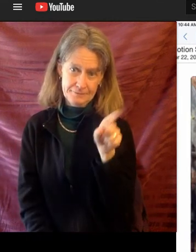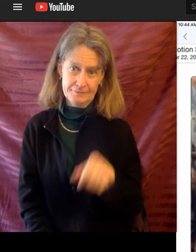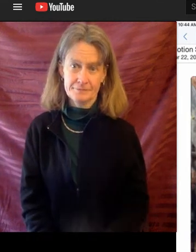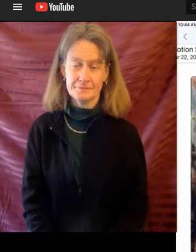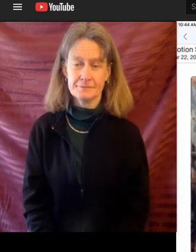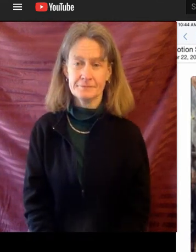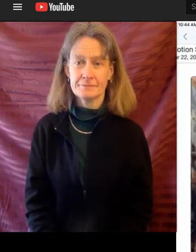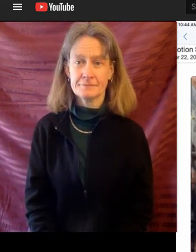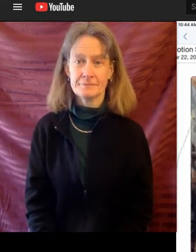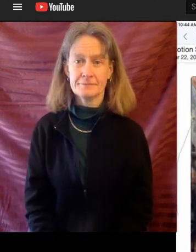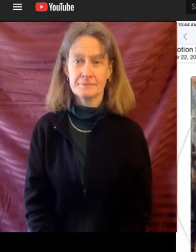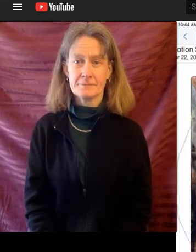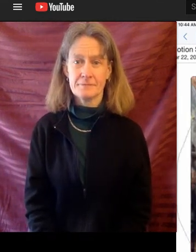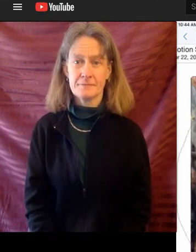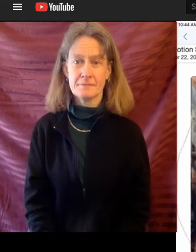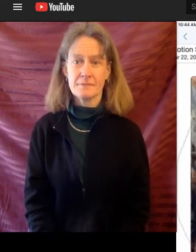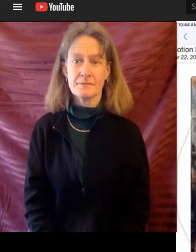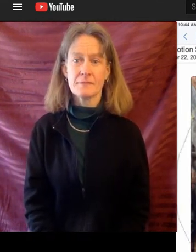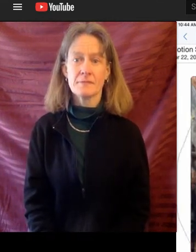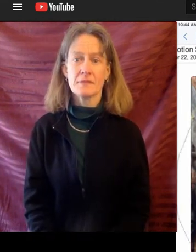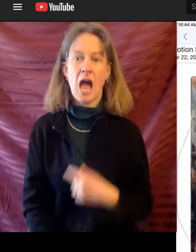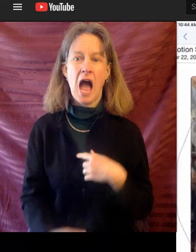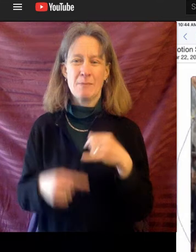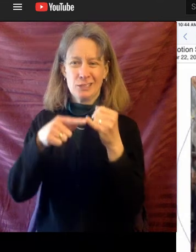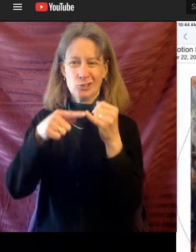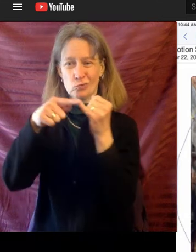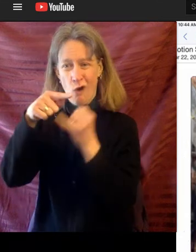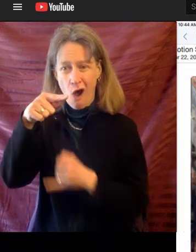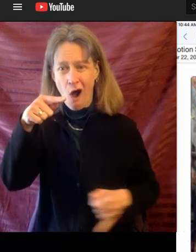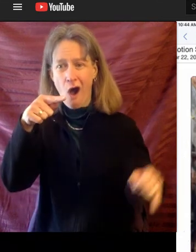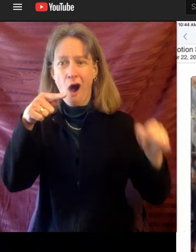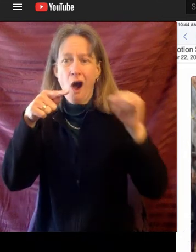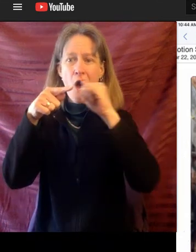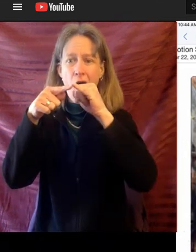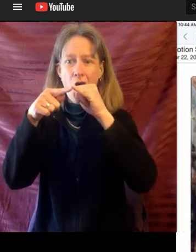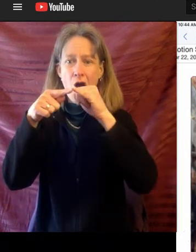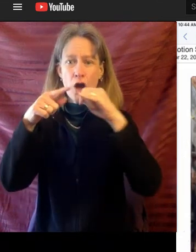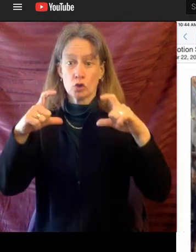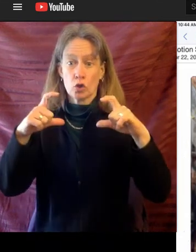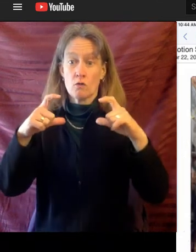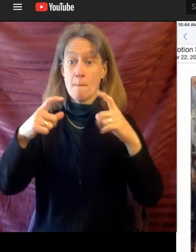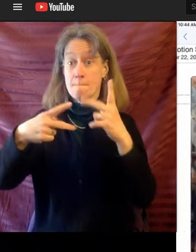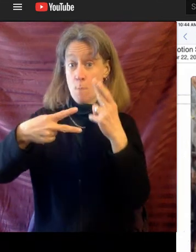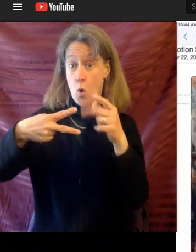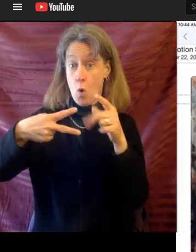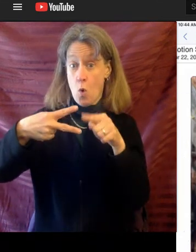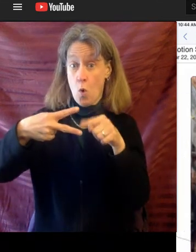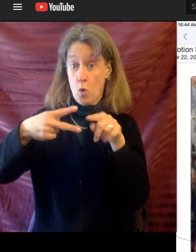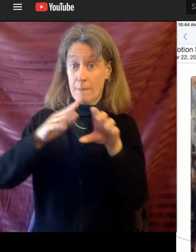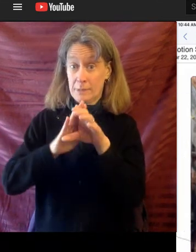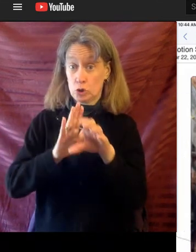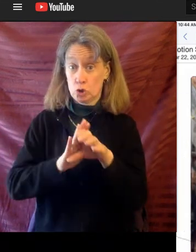I'm going to draw a big circle around both pictures.